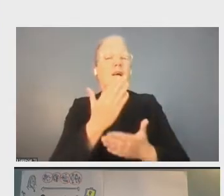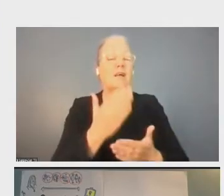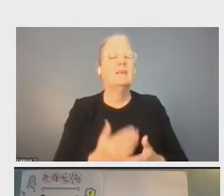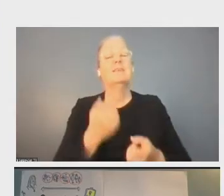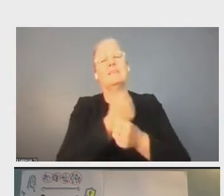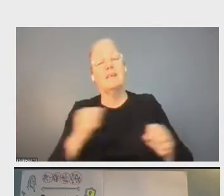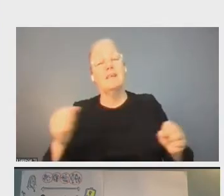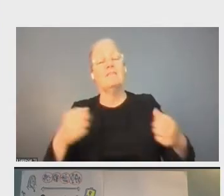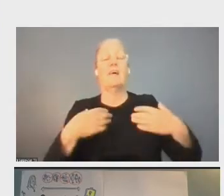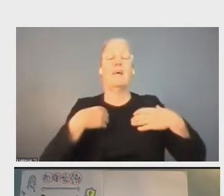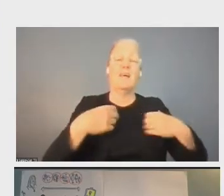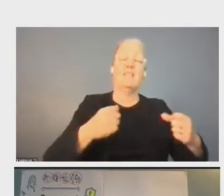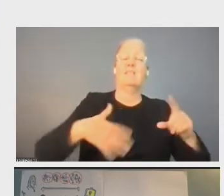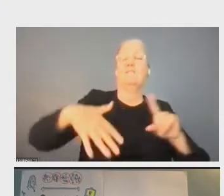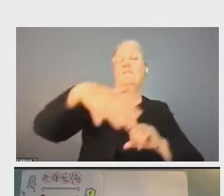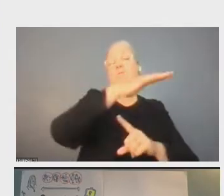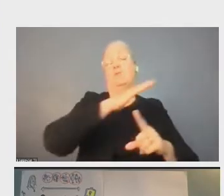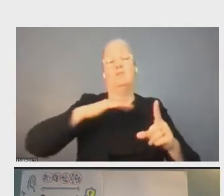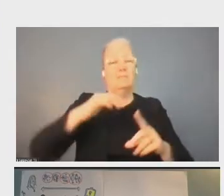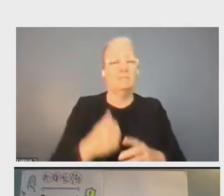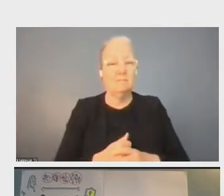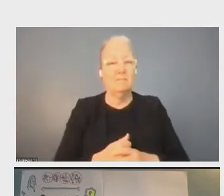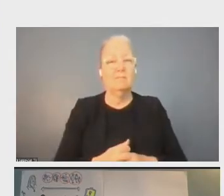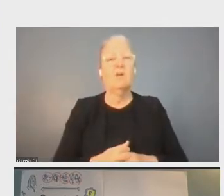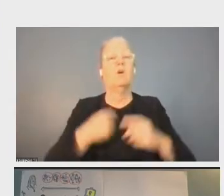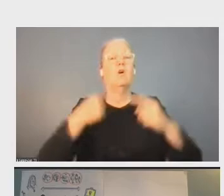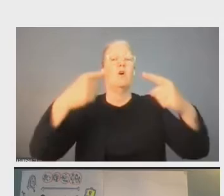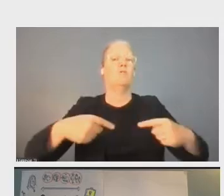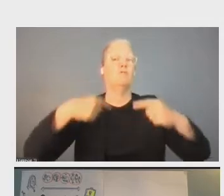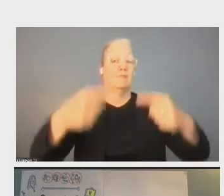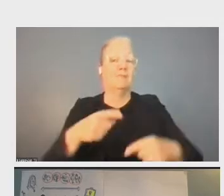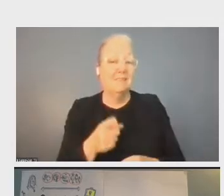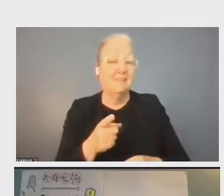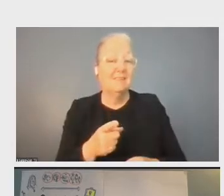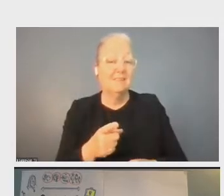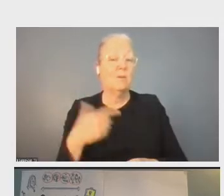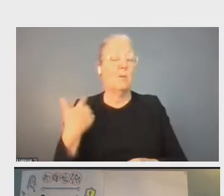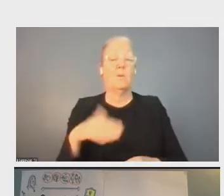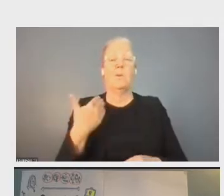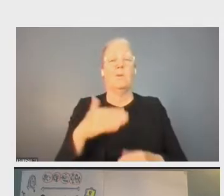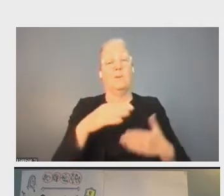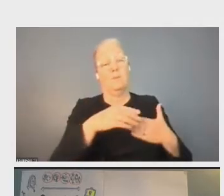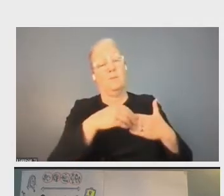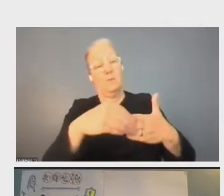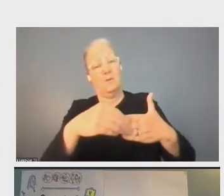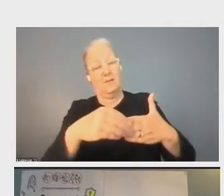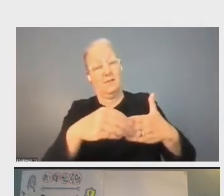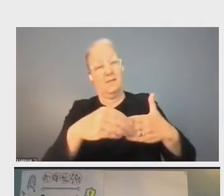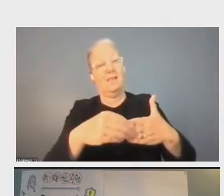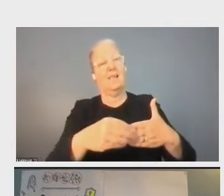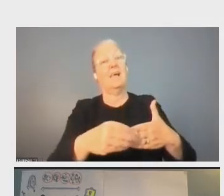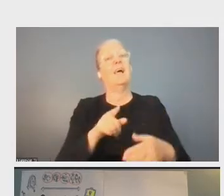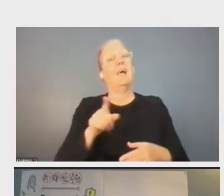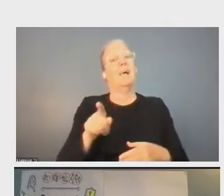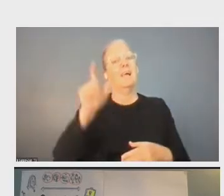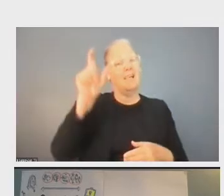healthy environment, where Costa Rica was key, as the Ambassador Catalina de Bandas